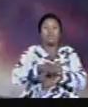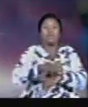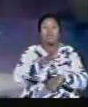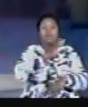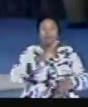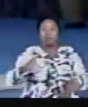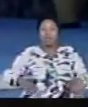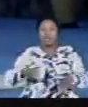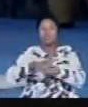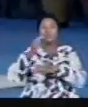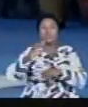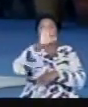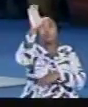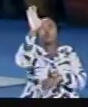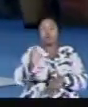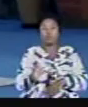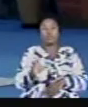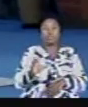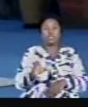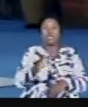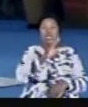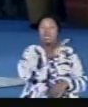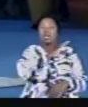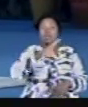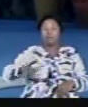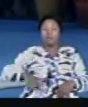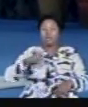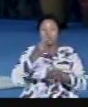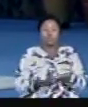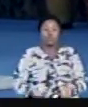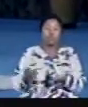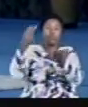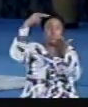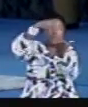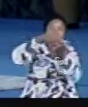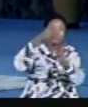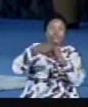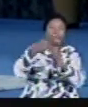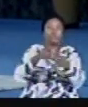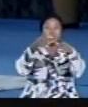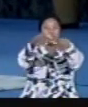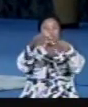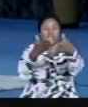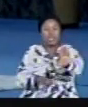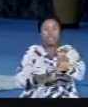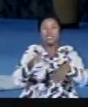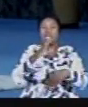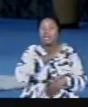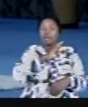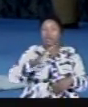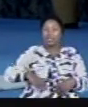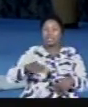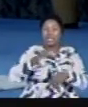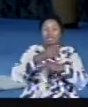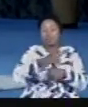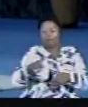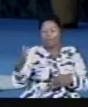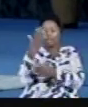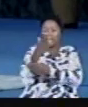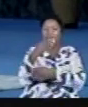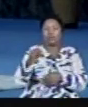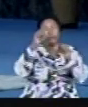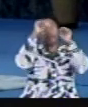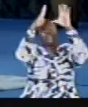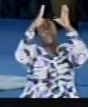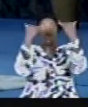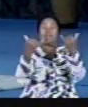cross, Christ who rose from the dead, Christ at the right hand of the Father right